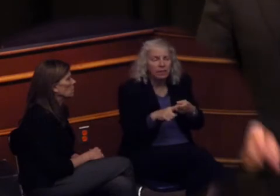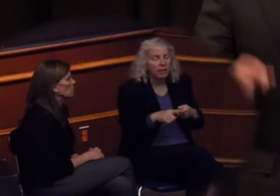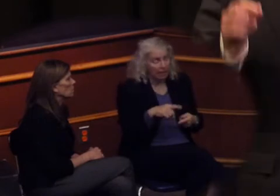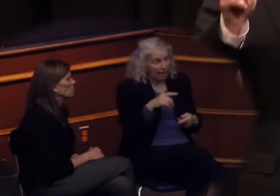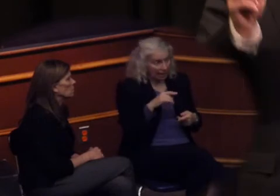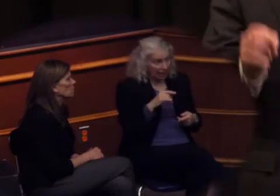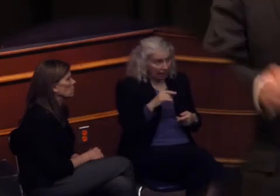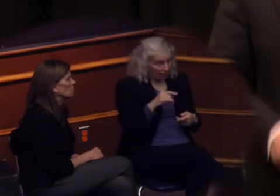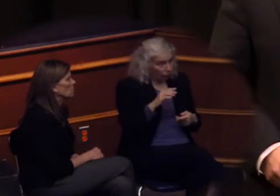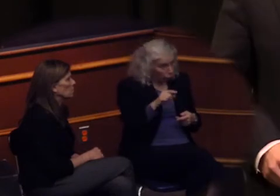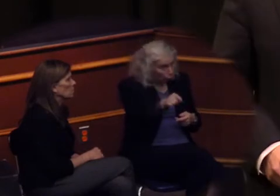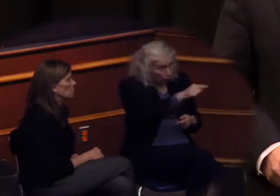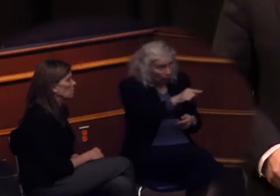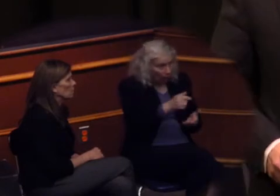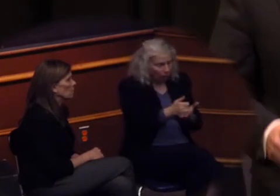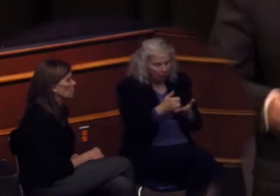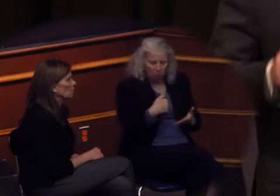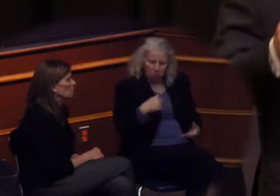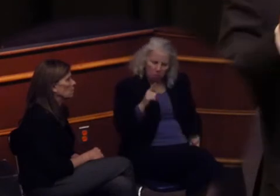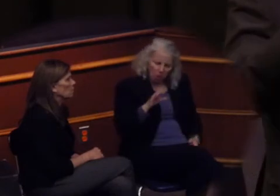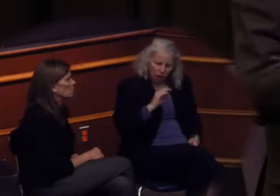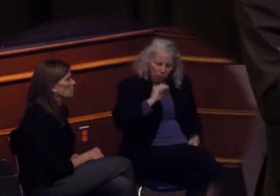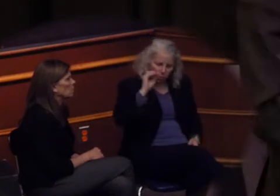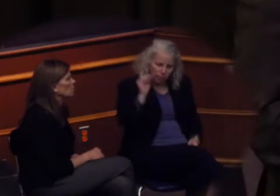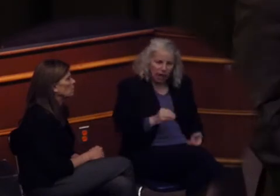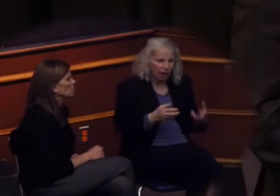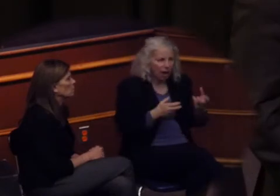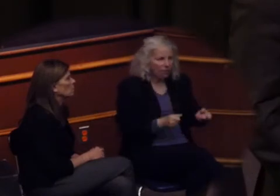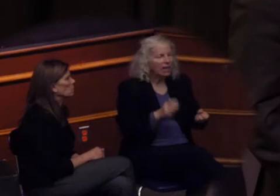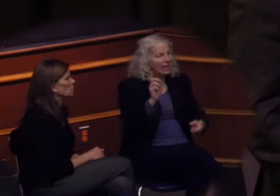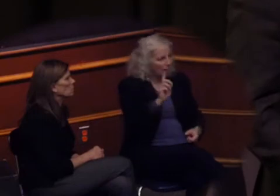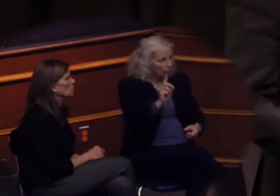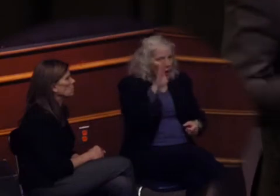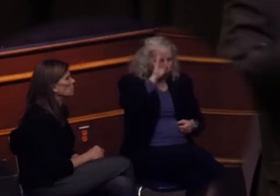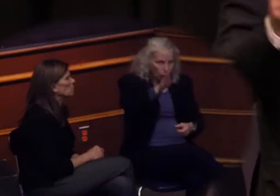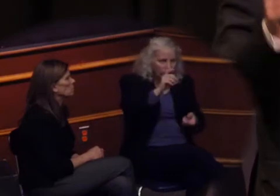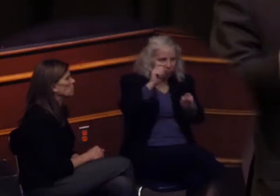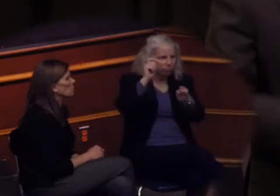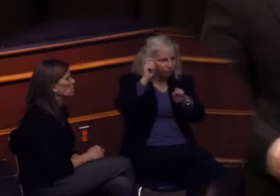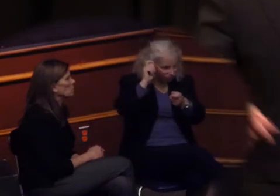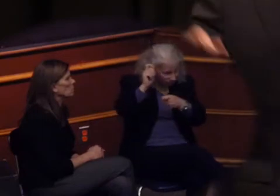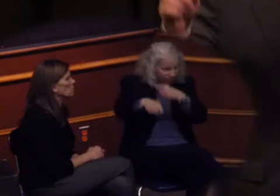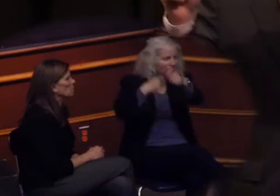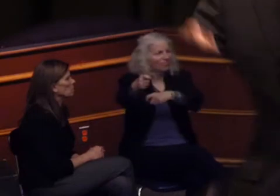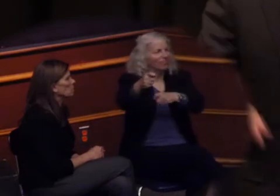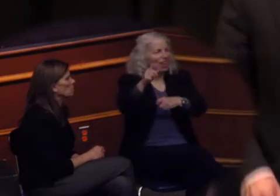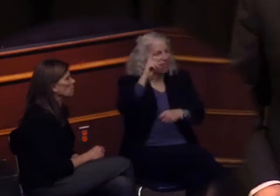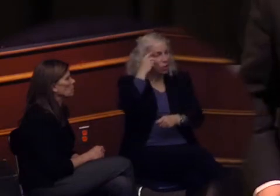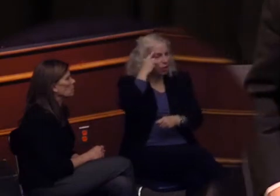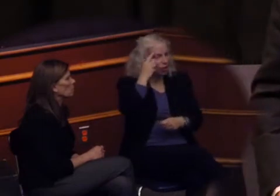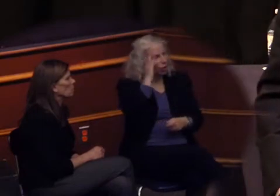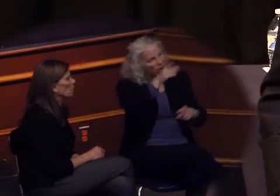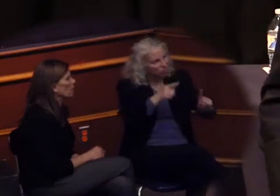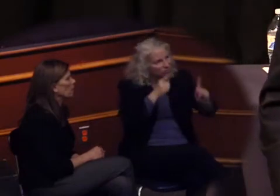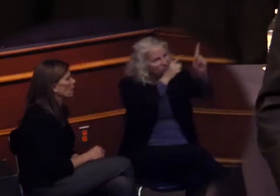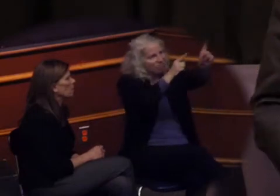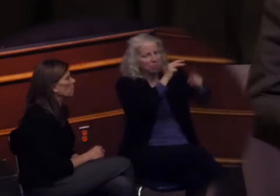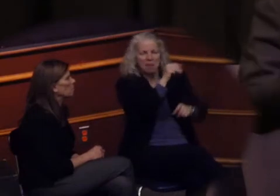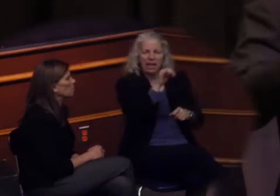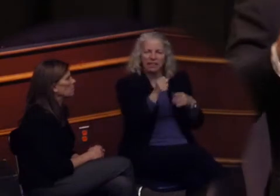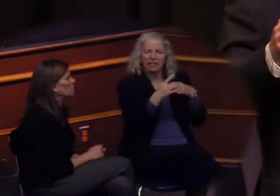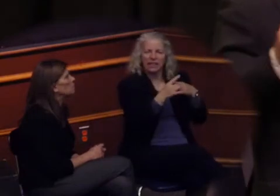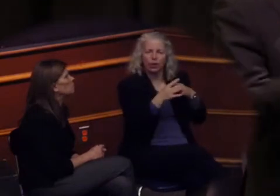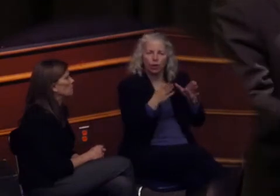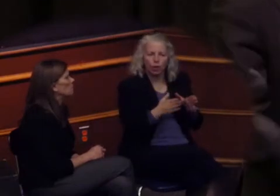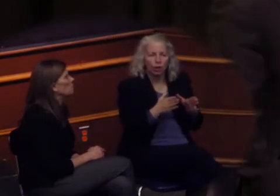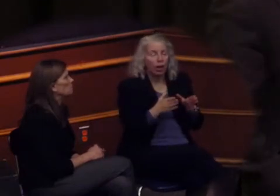I am 100% confident that we will win back the governor's office, we will aim high, we will make Massachusetts a leader again, and